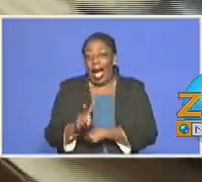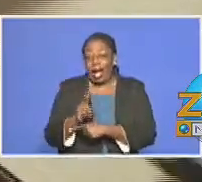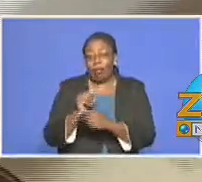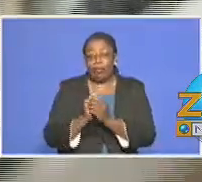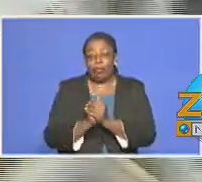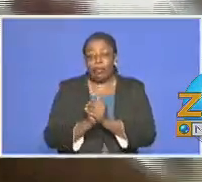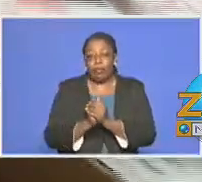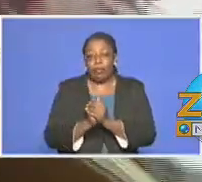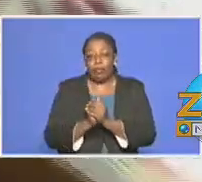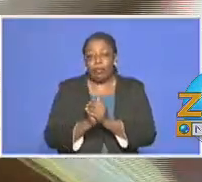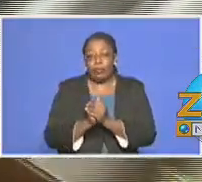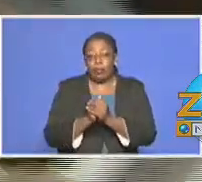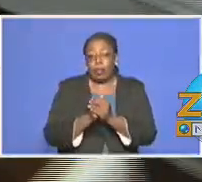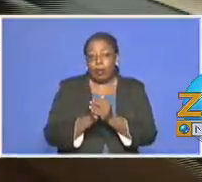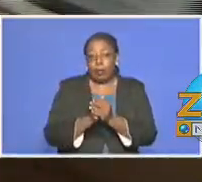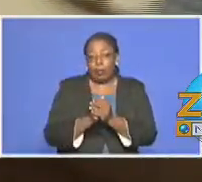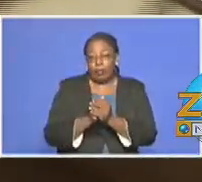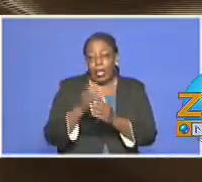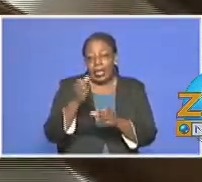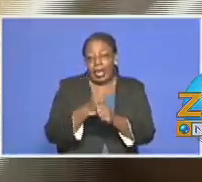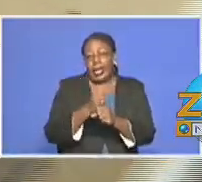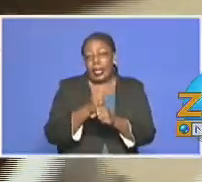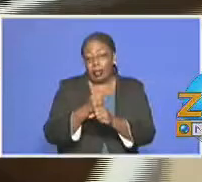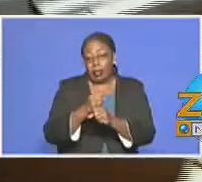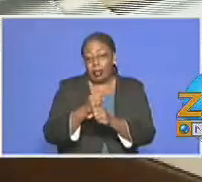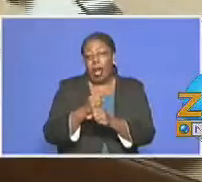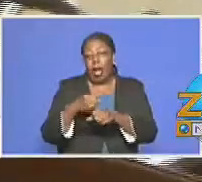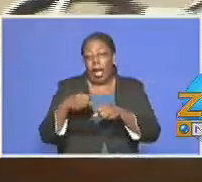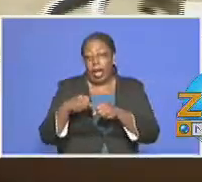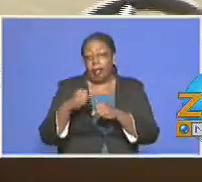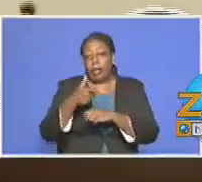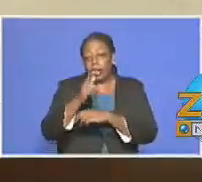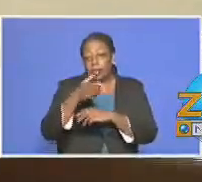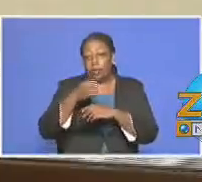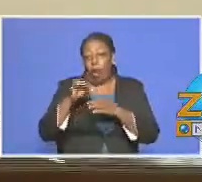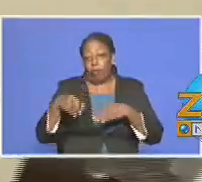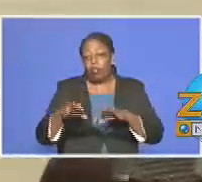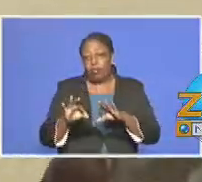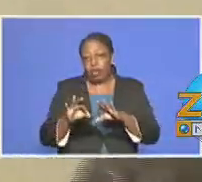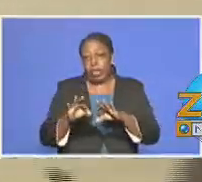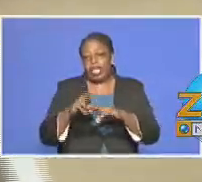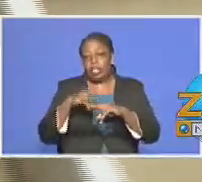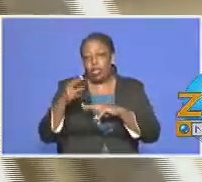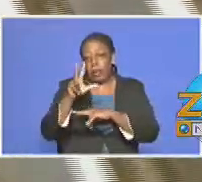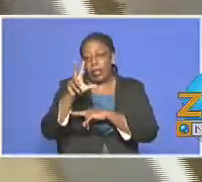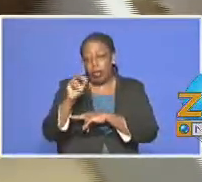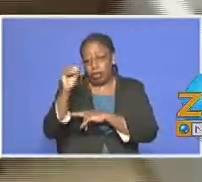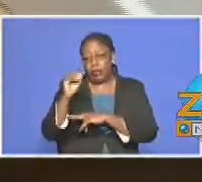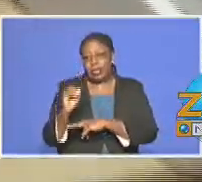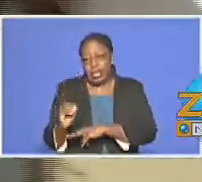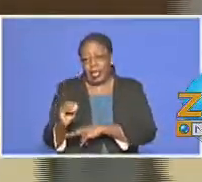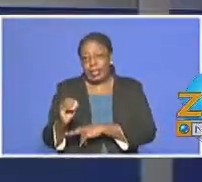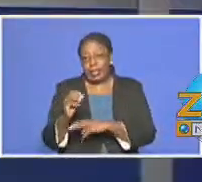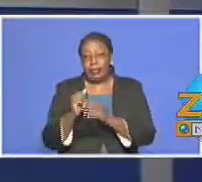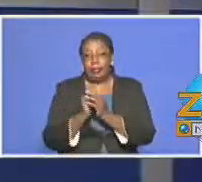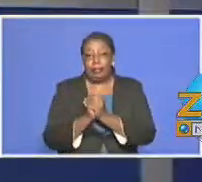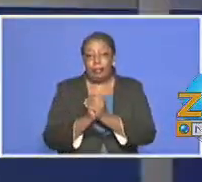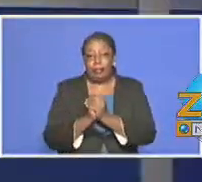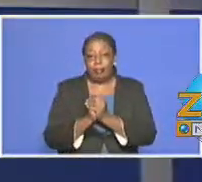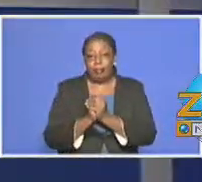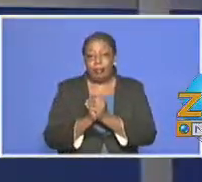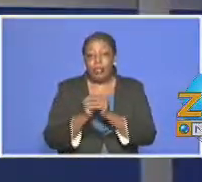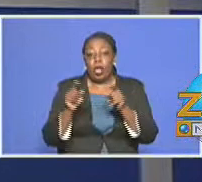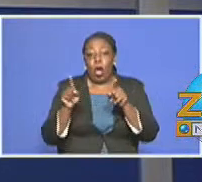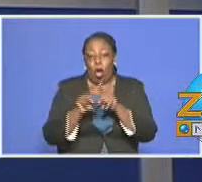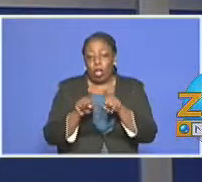Firearm seizures also decreased by some 38%. Carla Palmer, ZNS Network News. Also